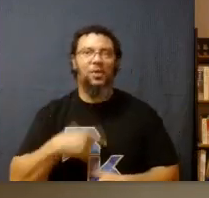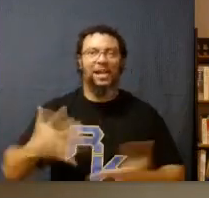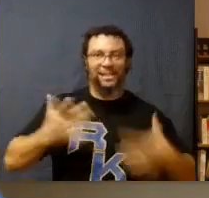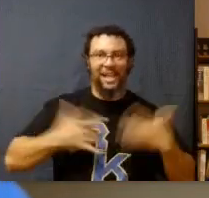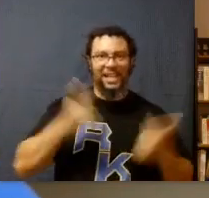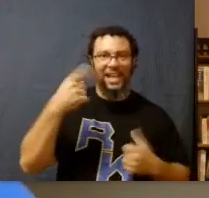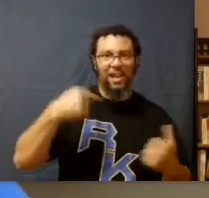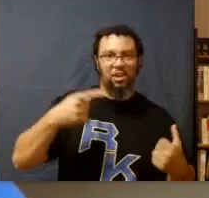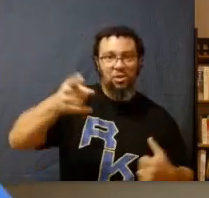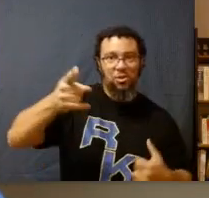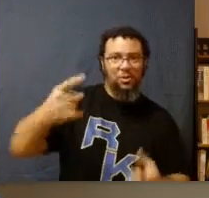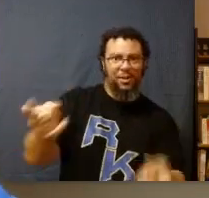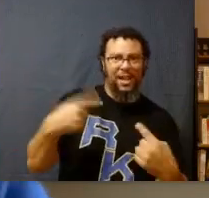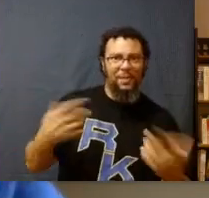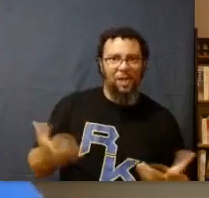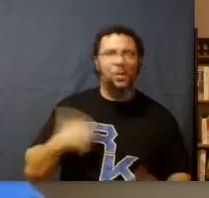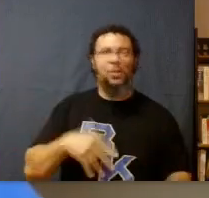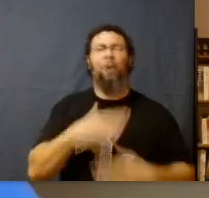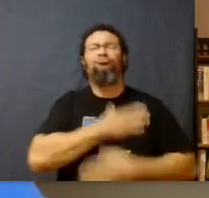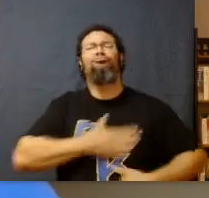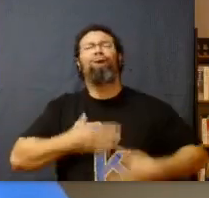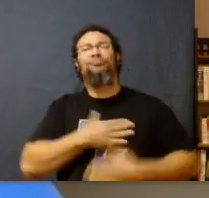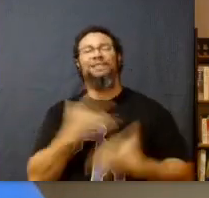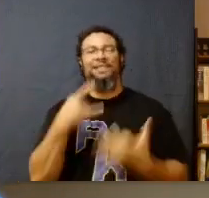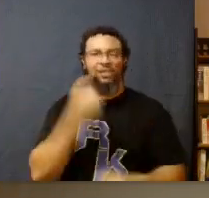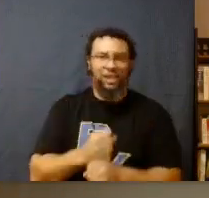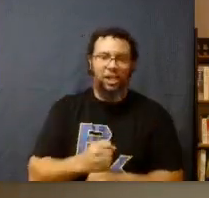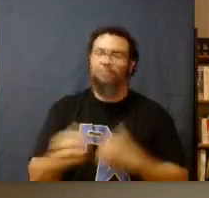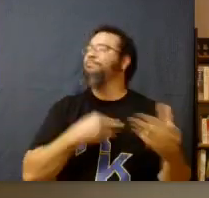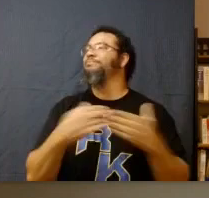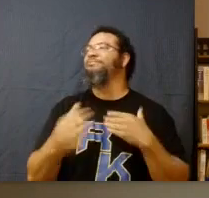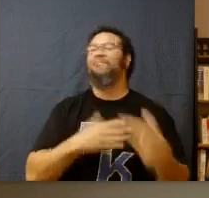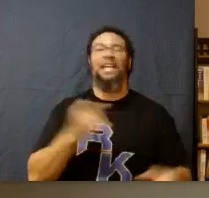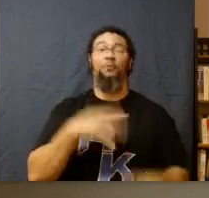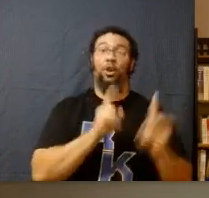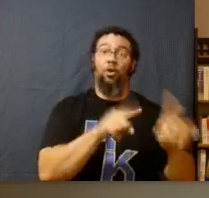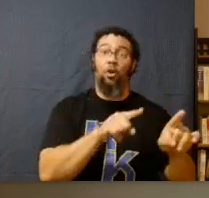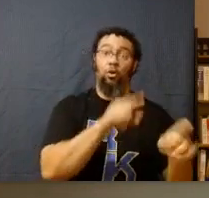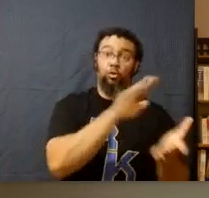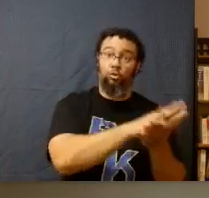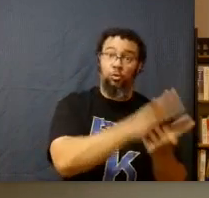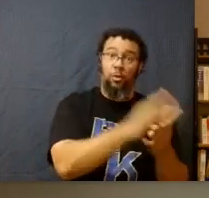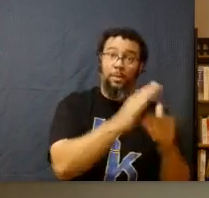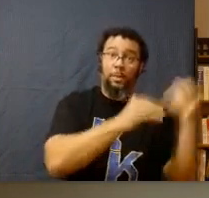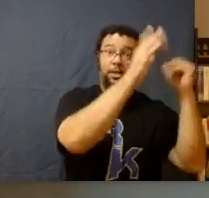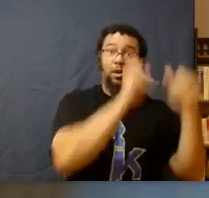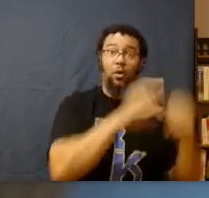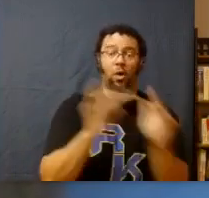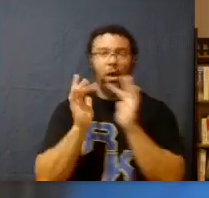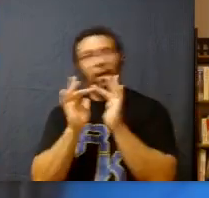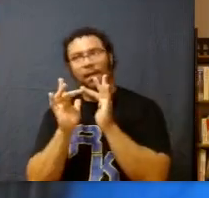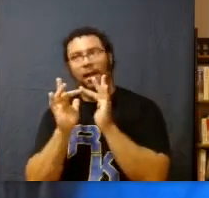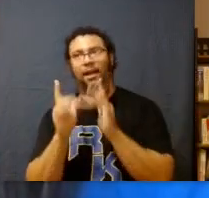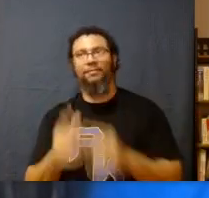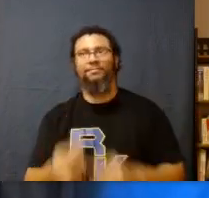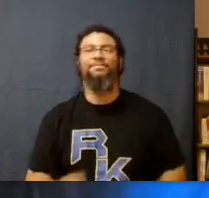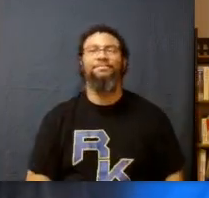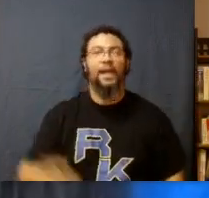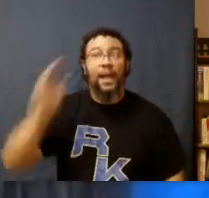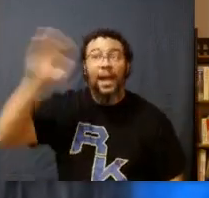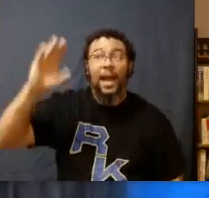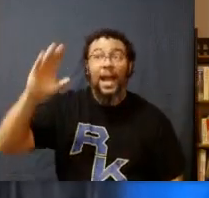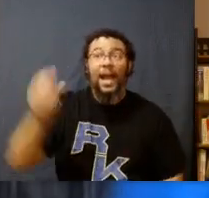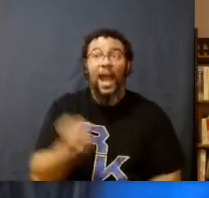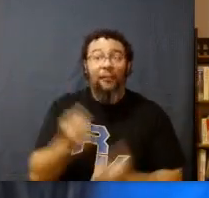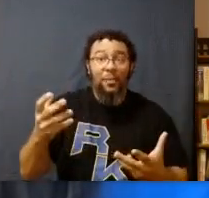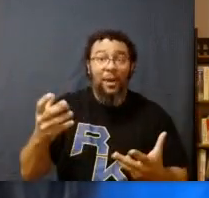here and we're going to have so much fun this year, regardless of whether we're at school or not. Can't wait to see you guys. Hi, freshmen. I just wanted